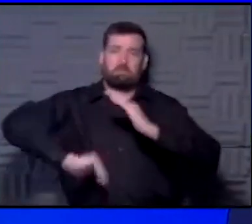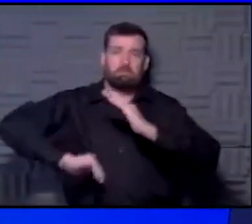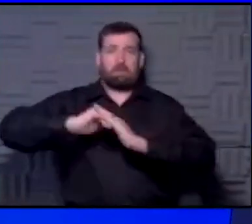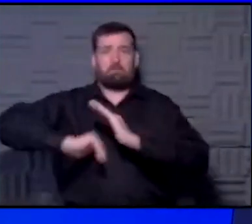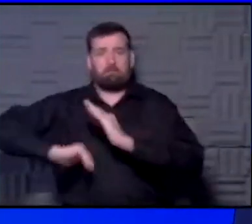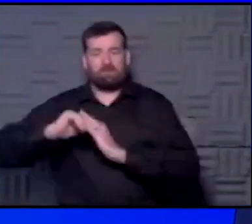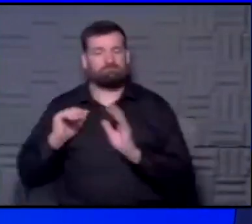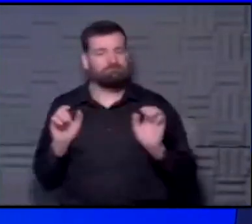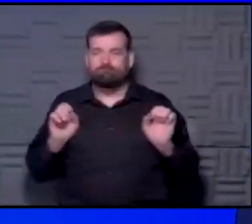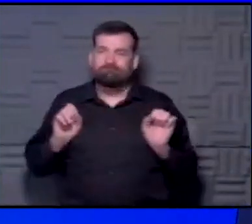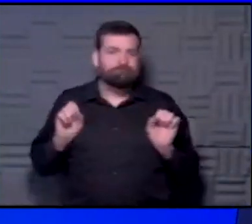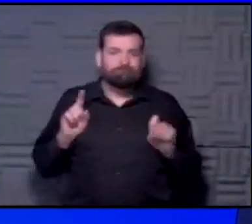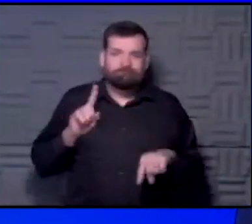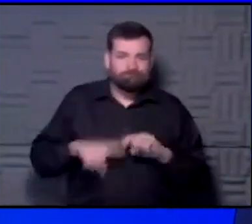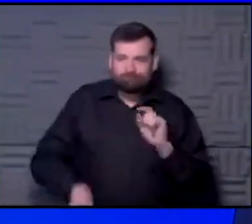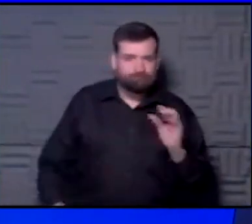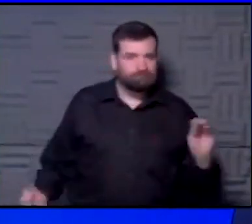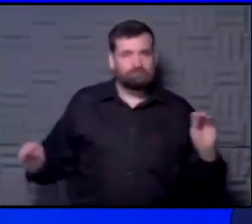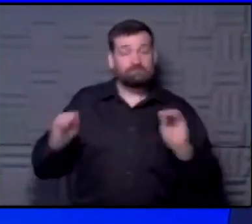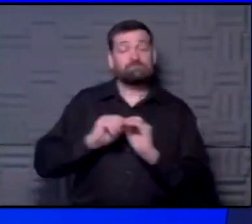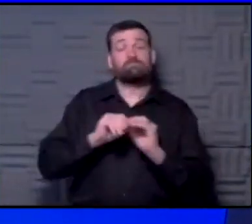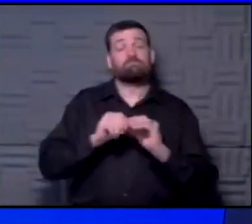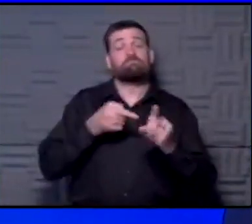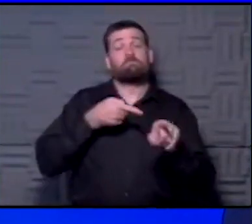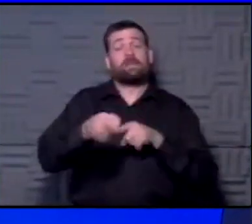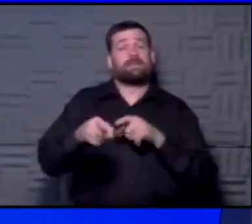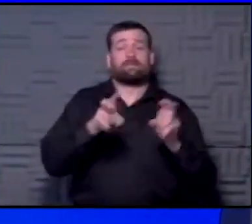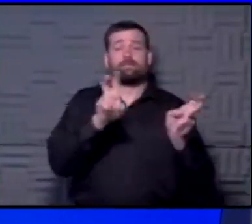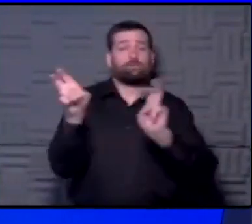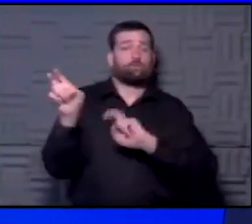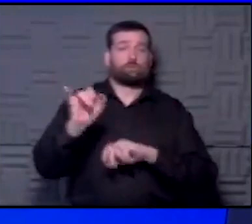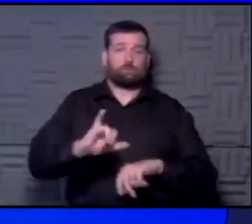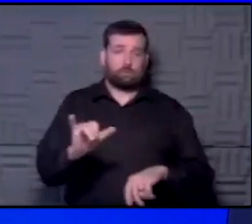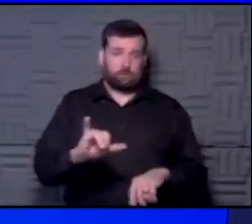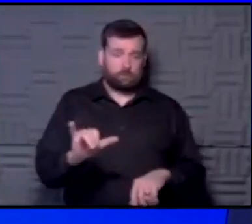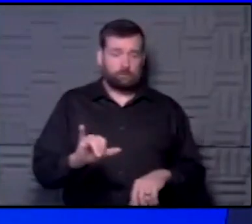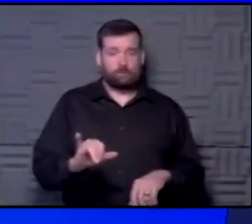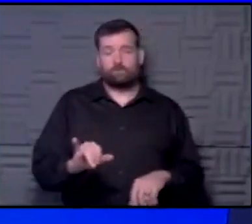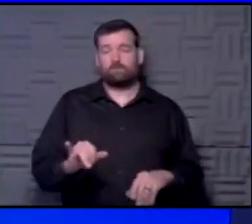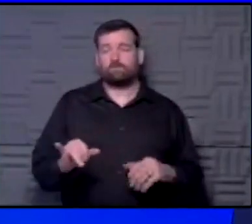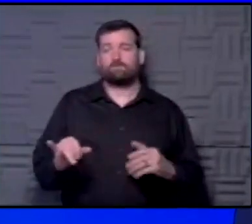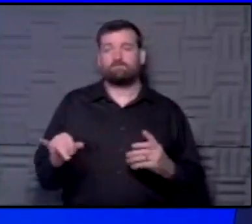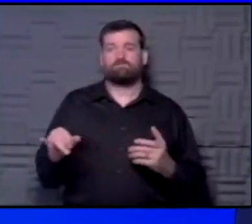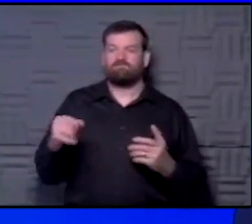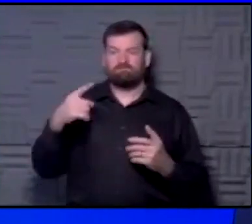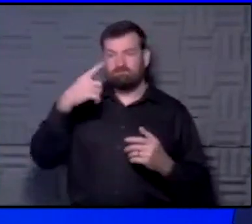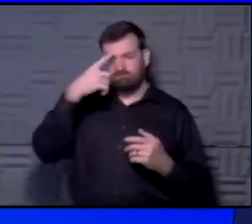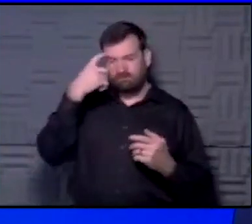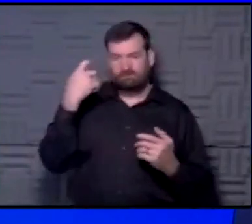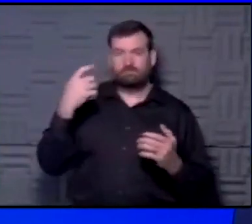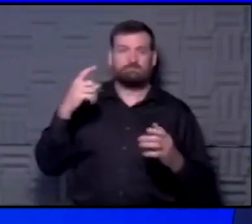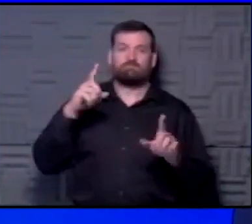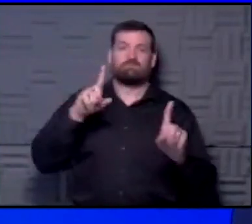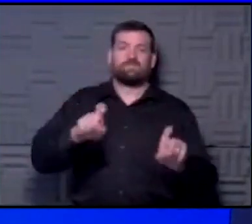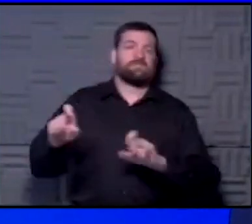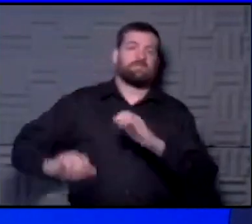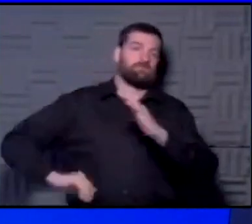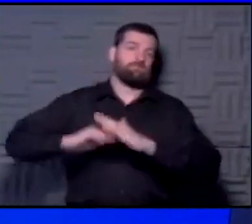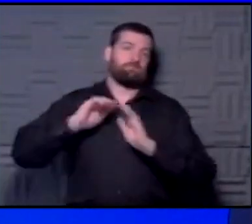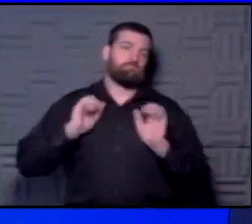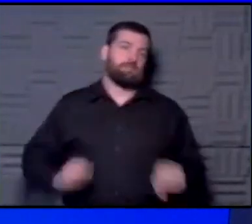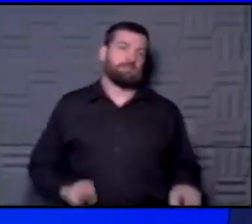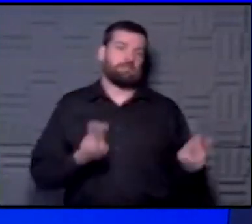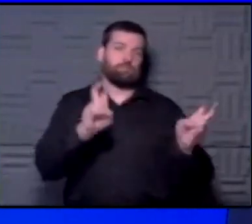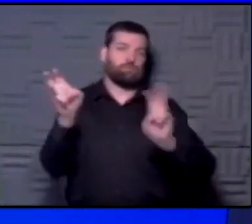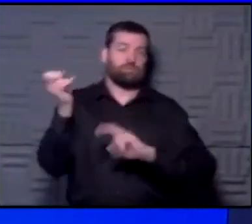the main thing with that issue also is that we have really said, because we knew we've had a lot of testing capacity issues, if you